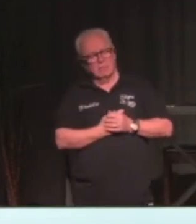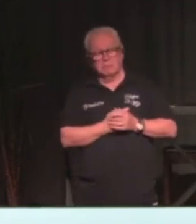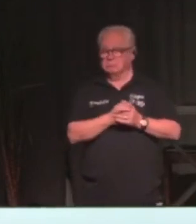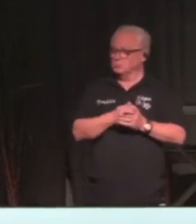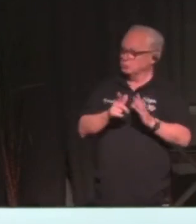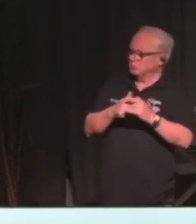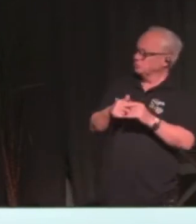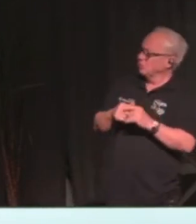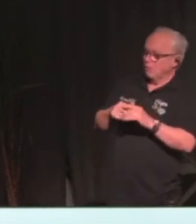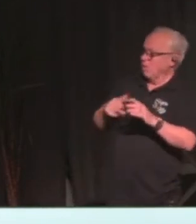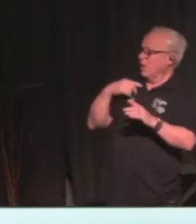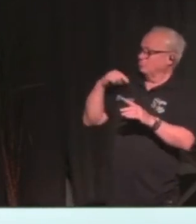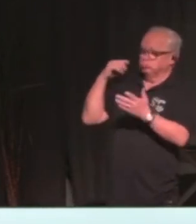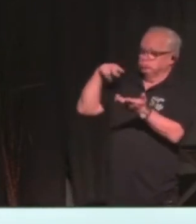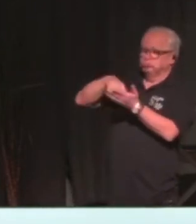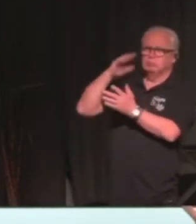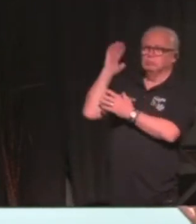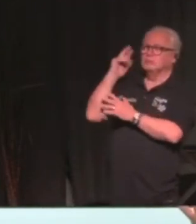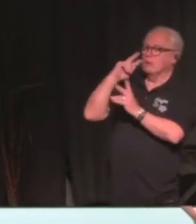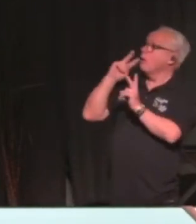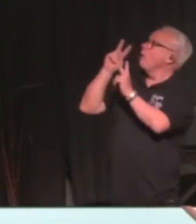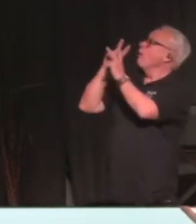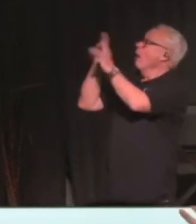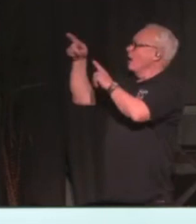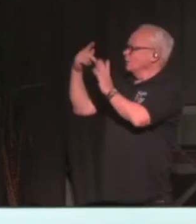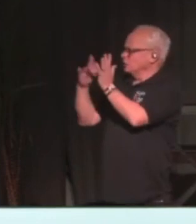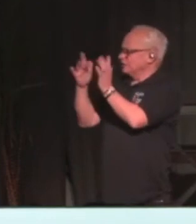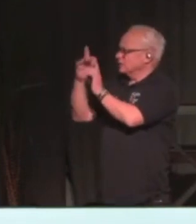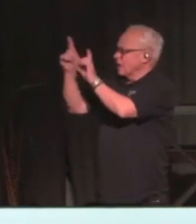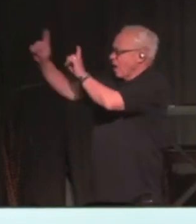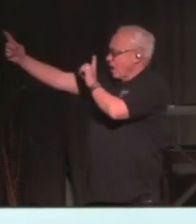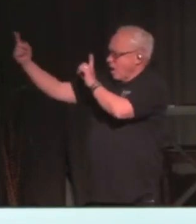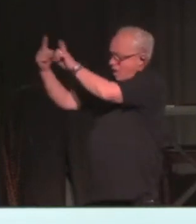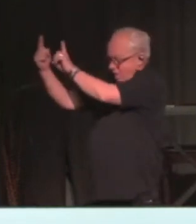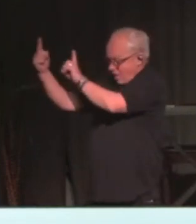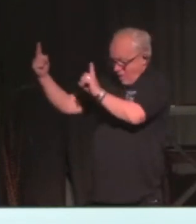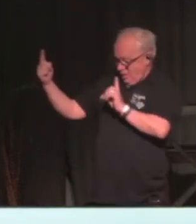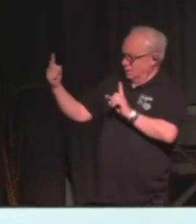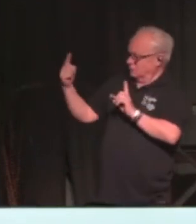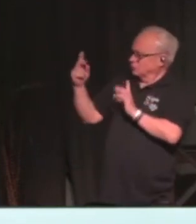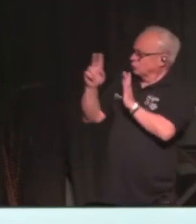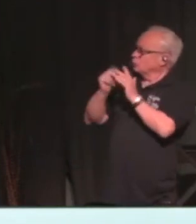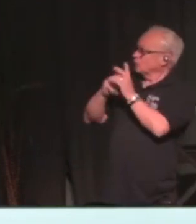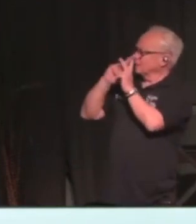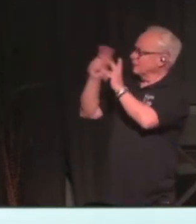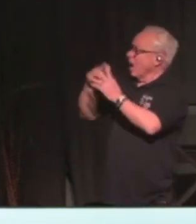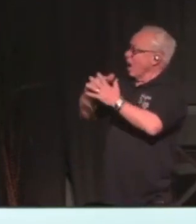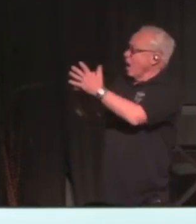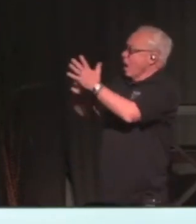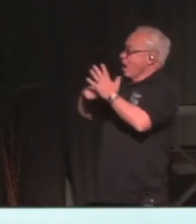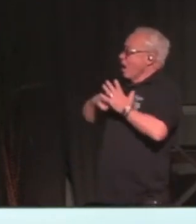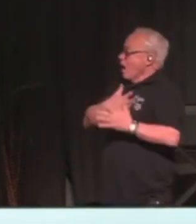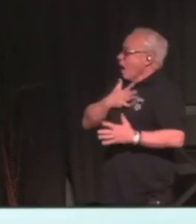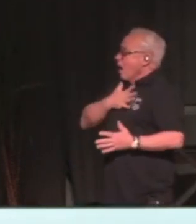up on the banks of the river and he sees Jesus coming. And all of a sudden, there's a revelation in John